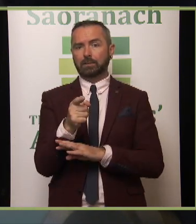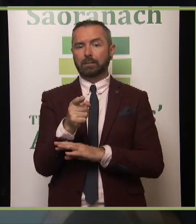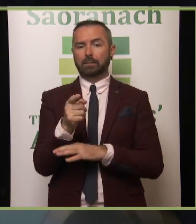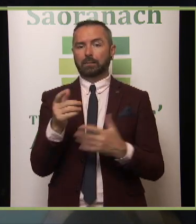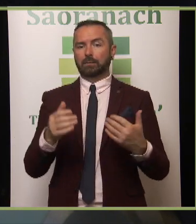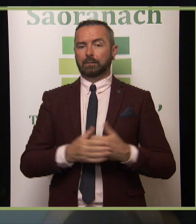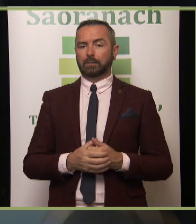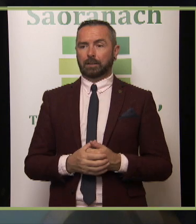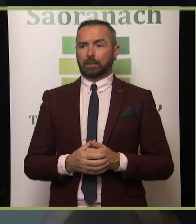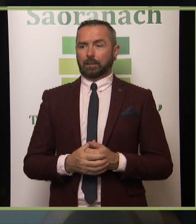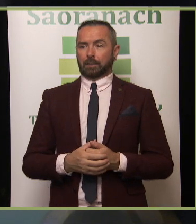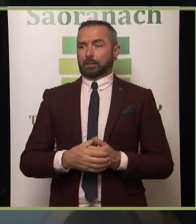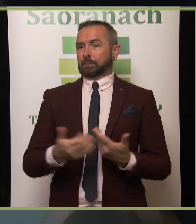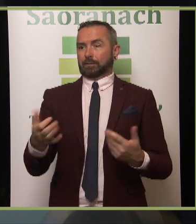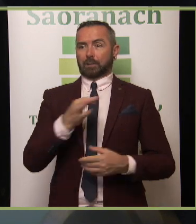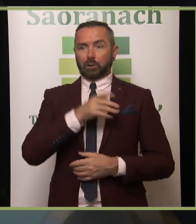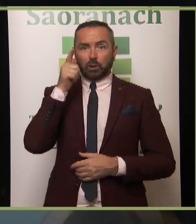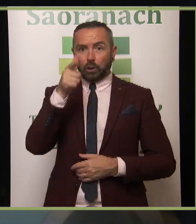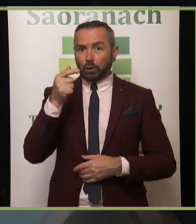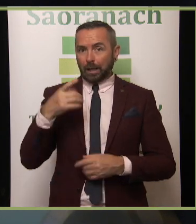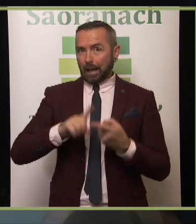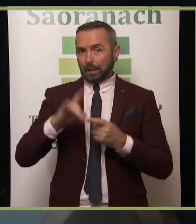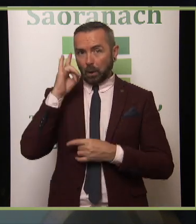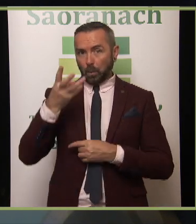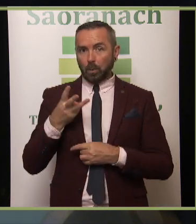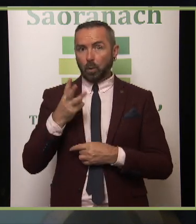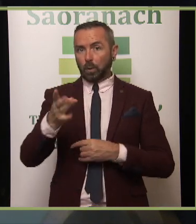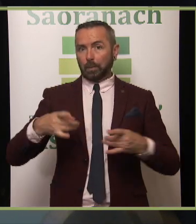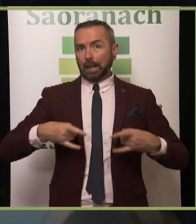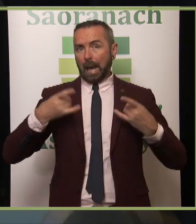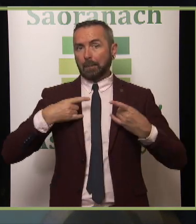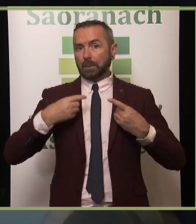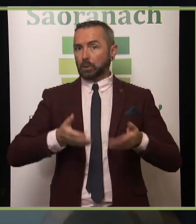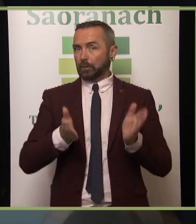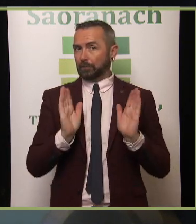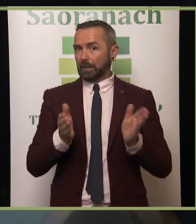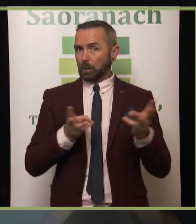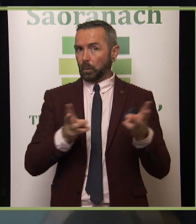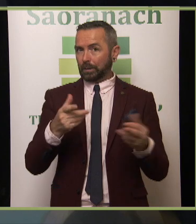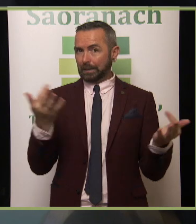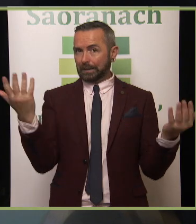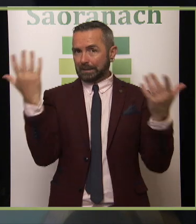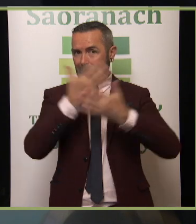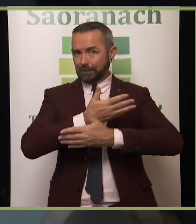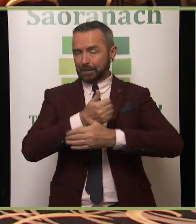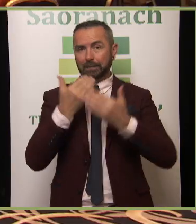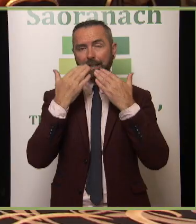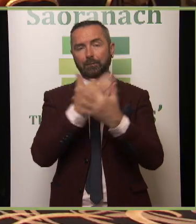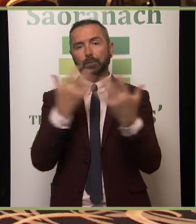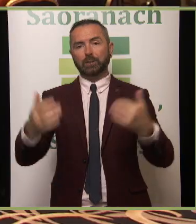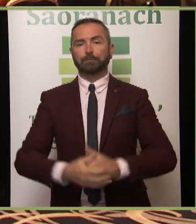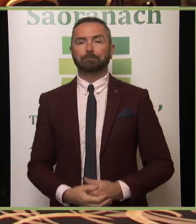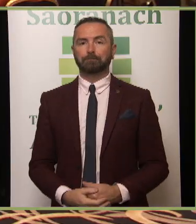Lin Gulair. And I hope we will be happy to conclude our work this evening. Okay, Grumhagav.